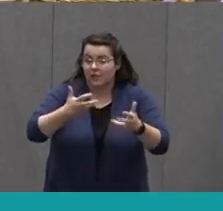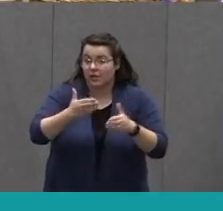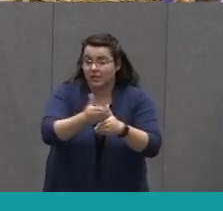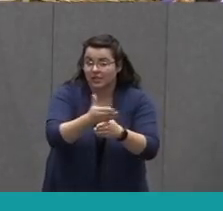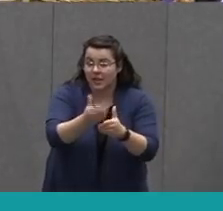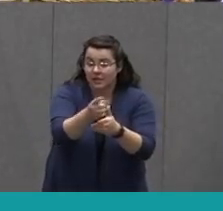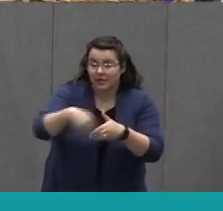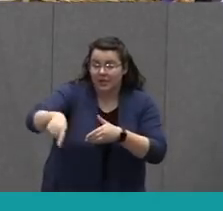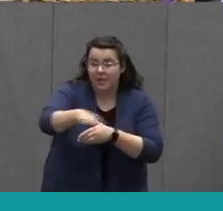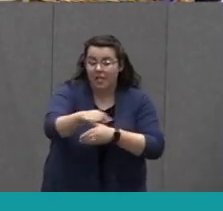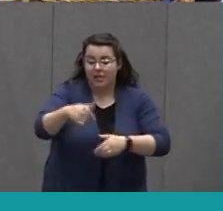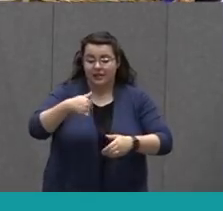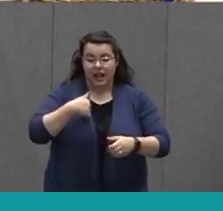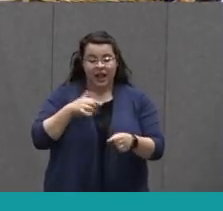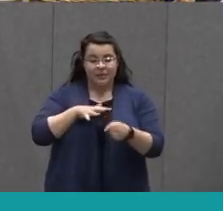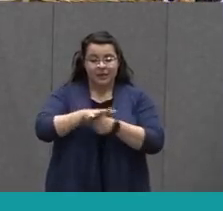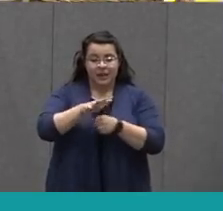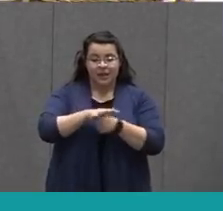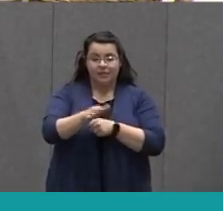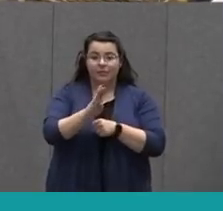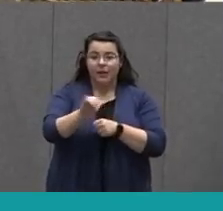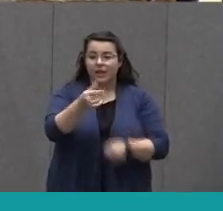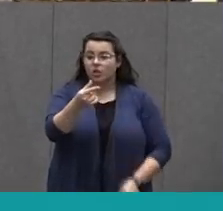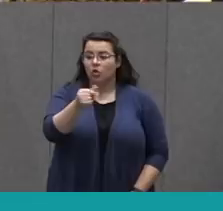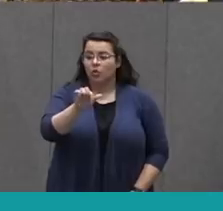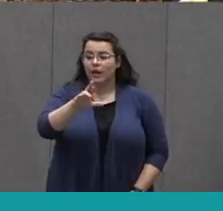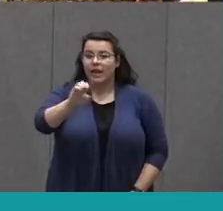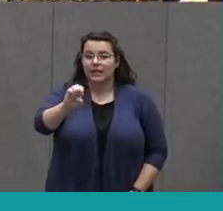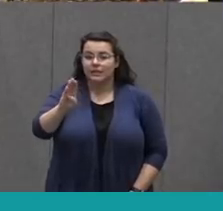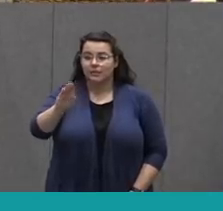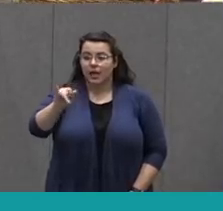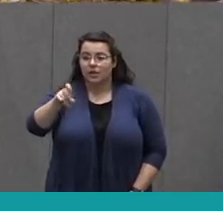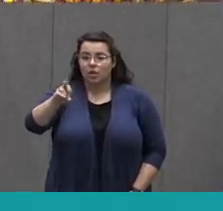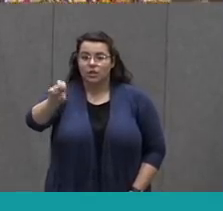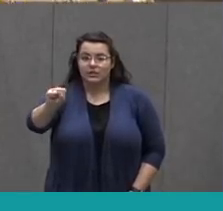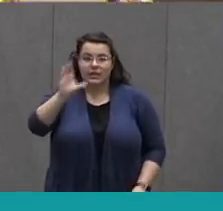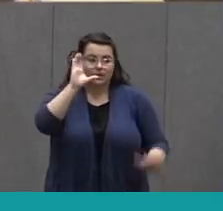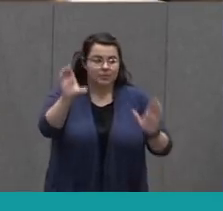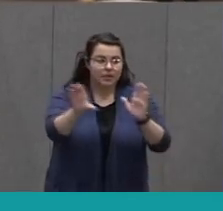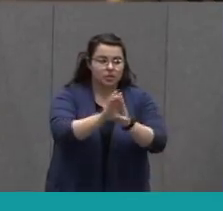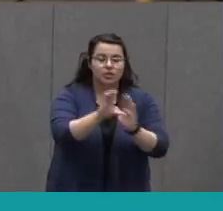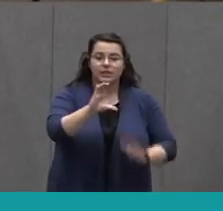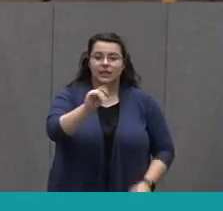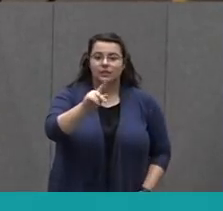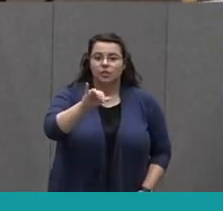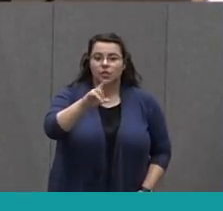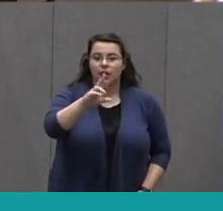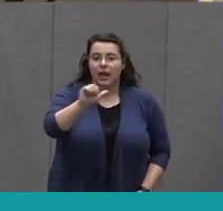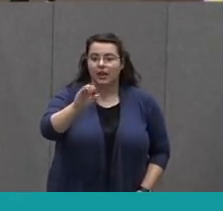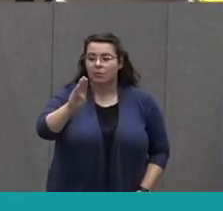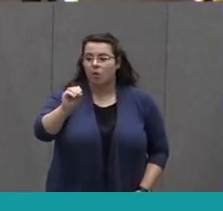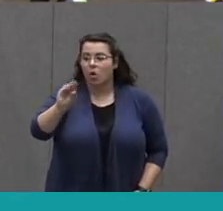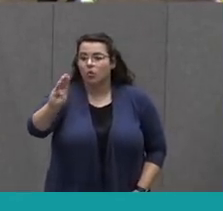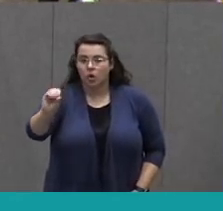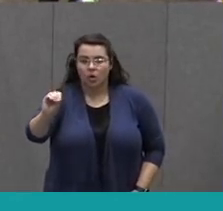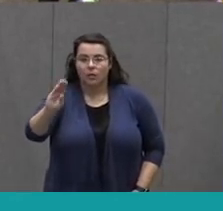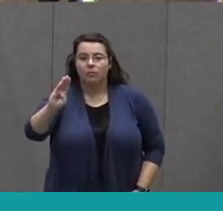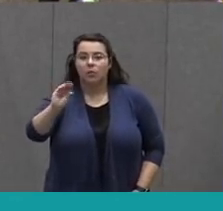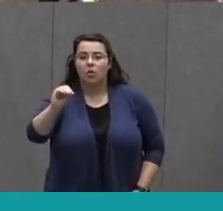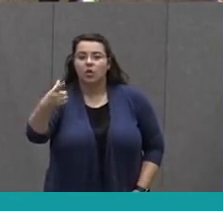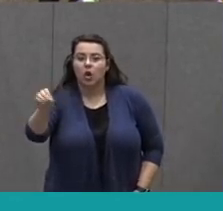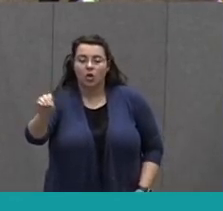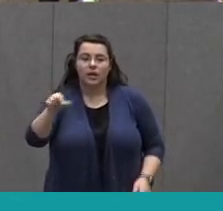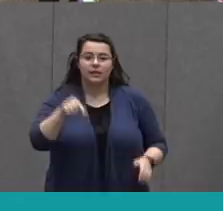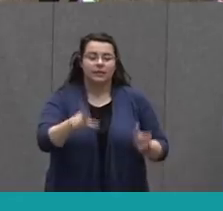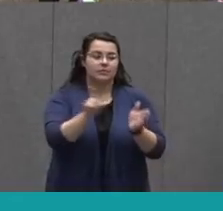all is I Am Enough by Grace Byers. The pictures are from Keturah Bobo, and it is published by